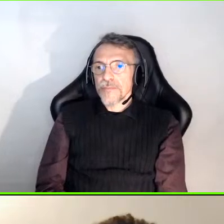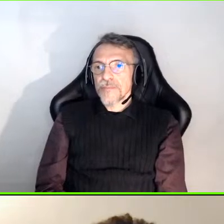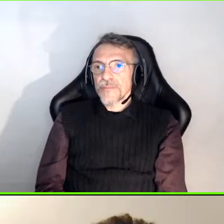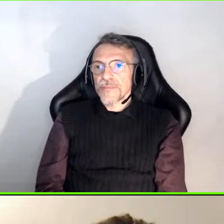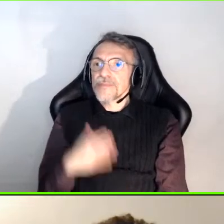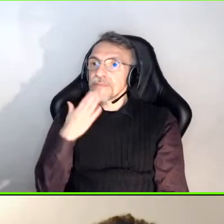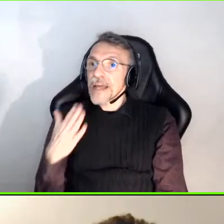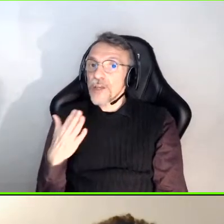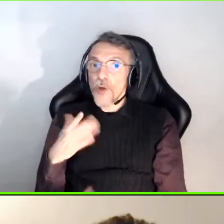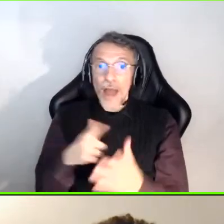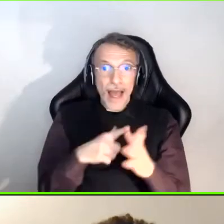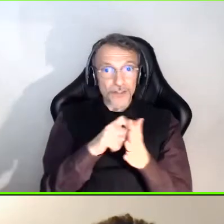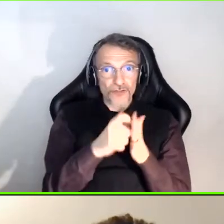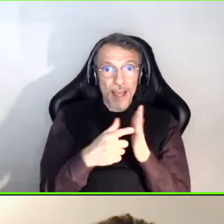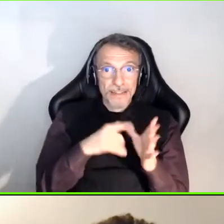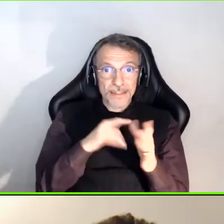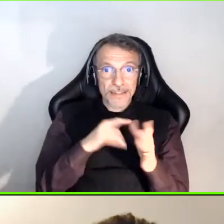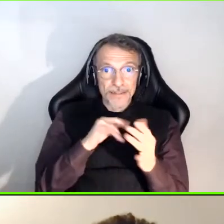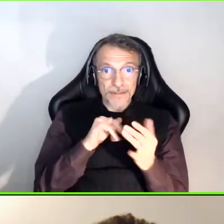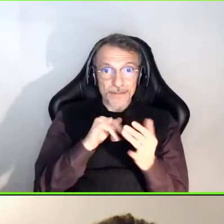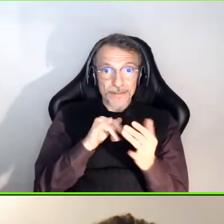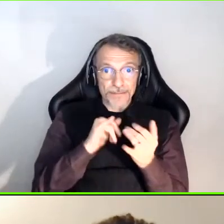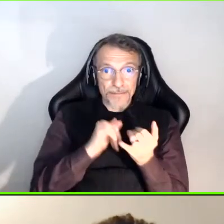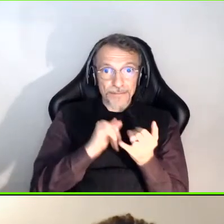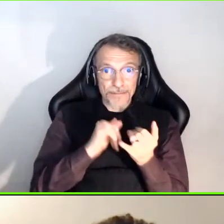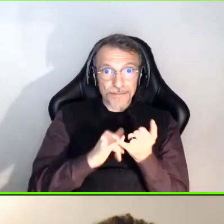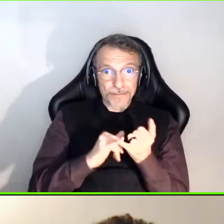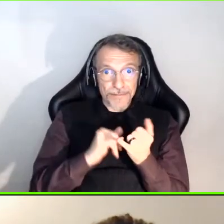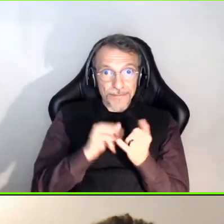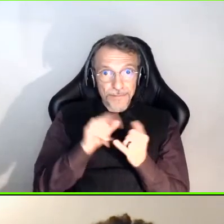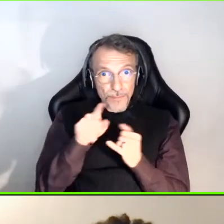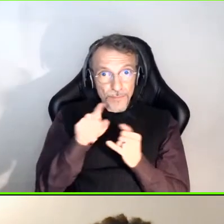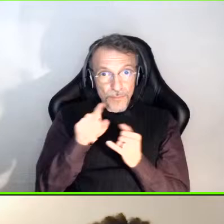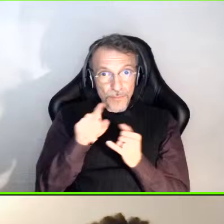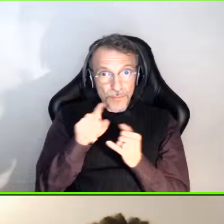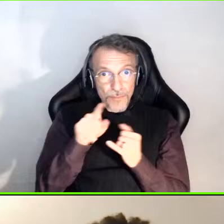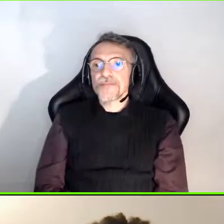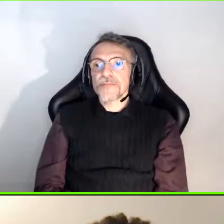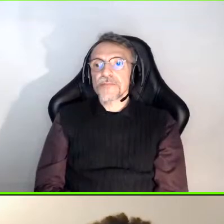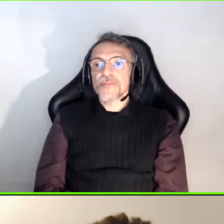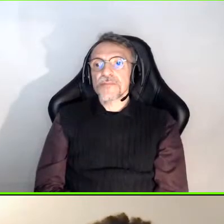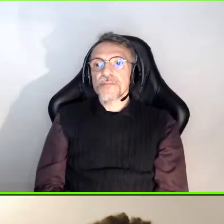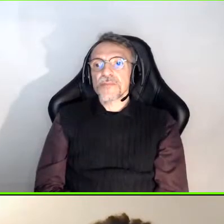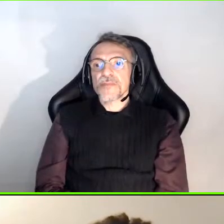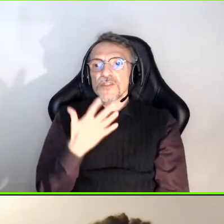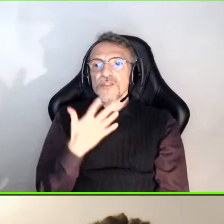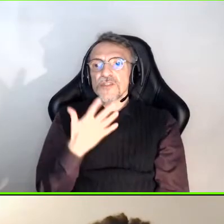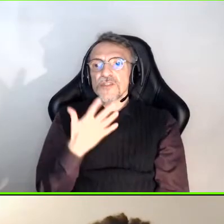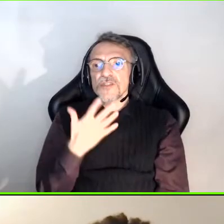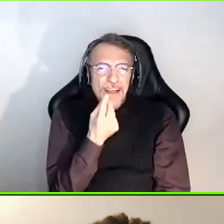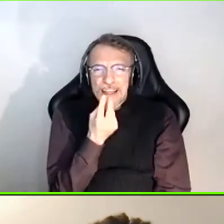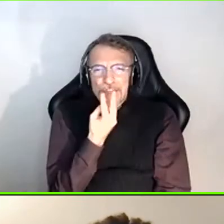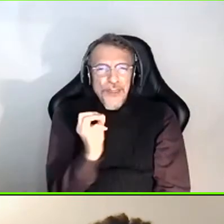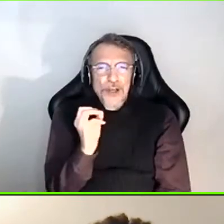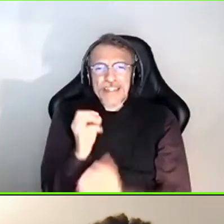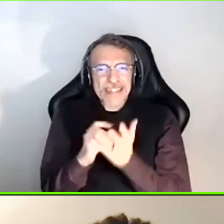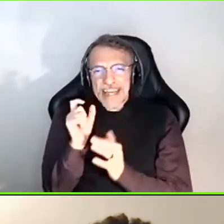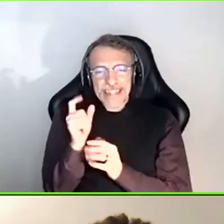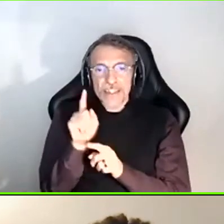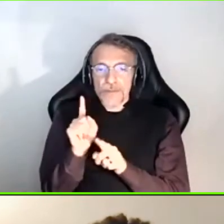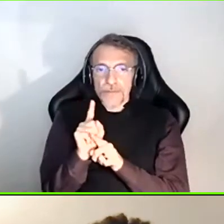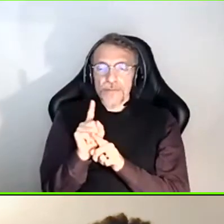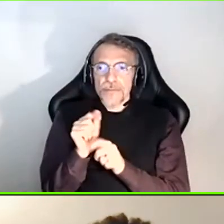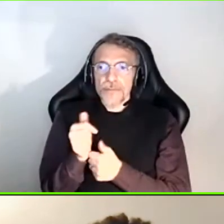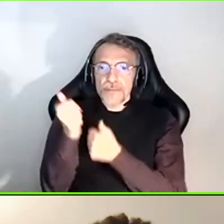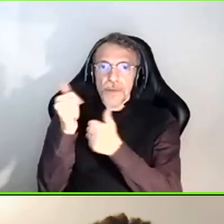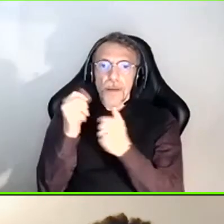Thank you. Andrea, do you want to respond? I will just 30 seconds to say that I very much agree with what